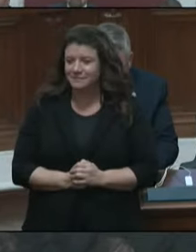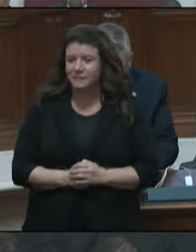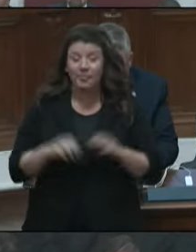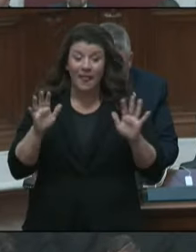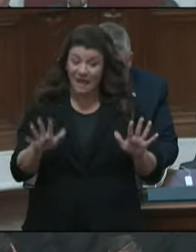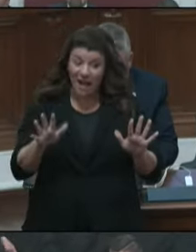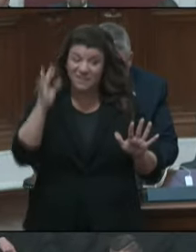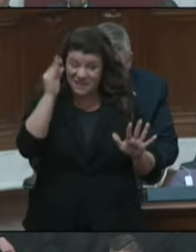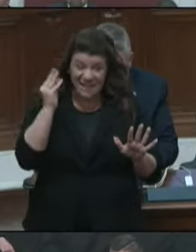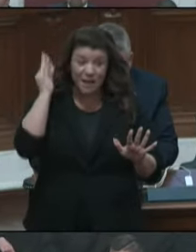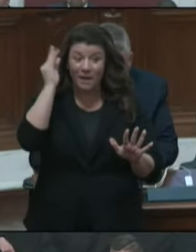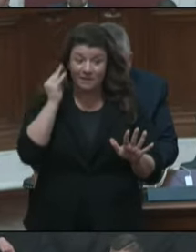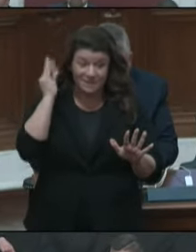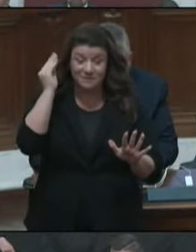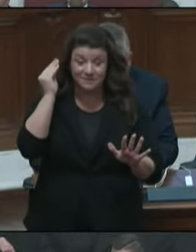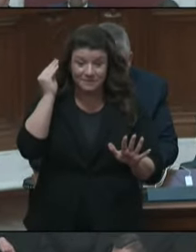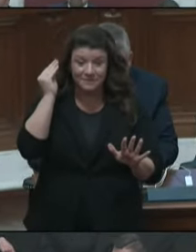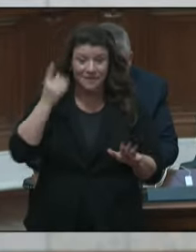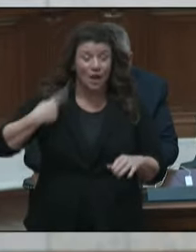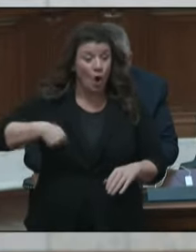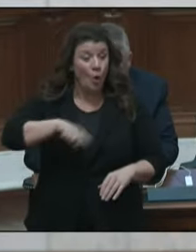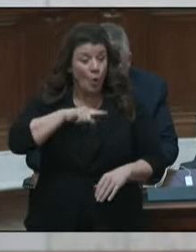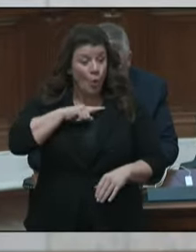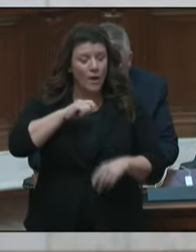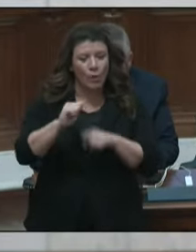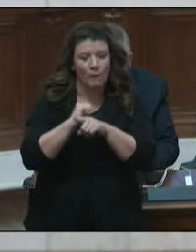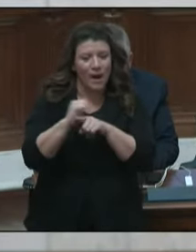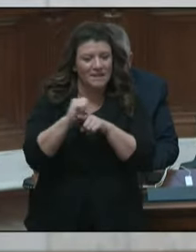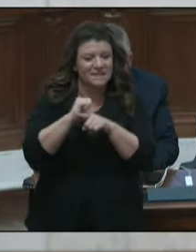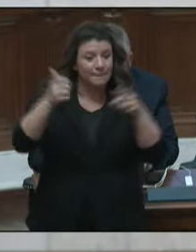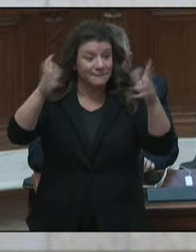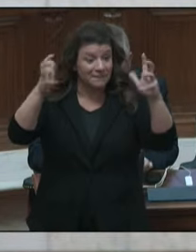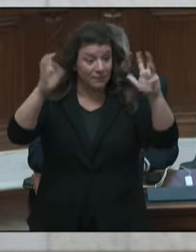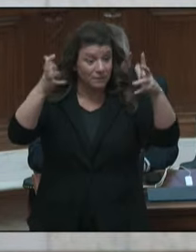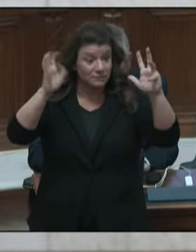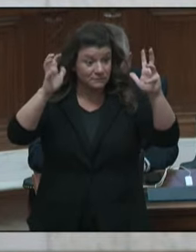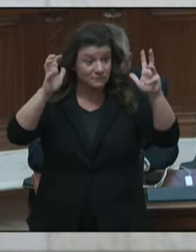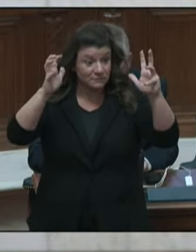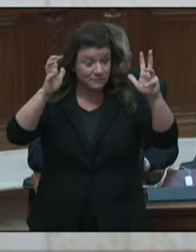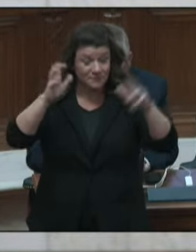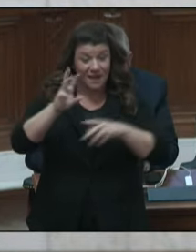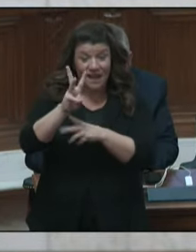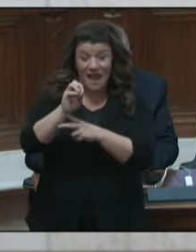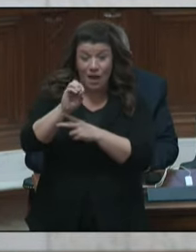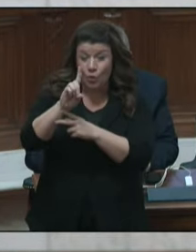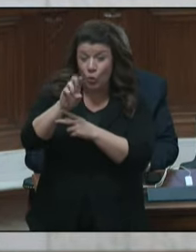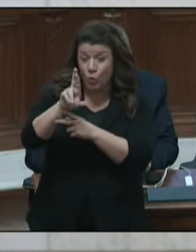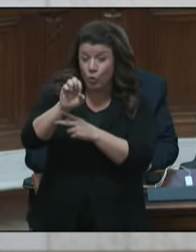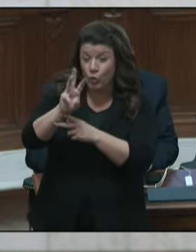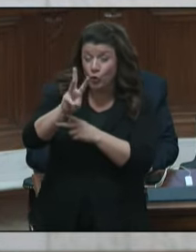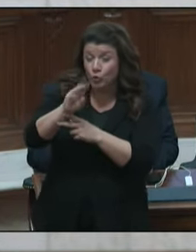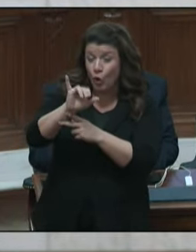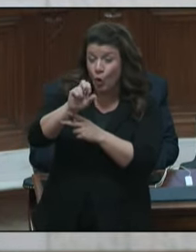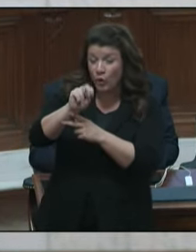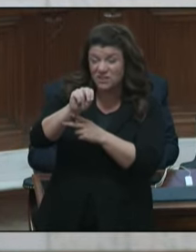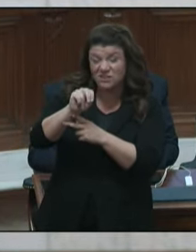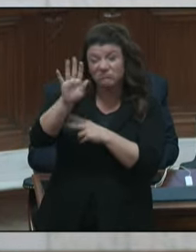Now, just think about this. We were practicing basketball at Woodrow Wilson